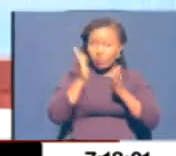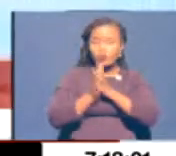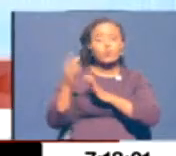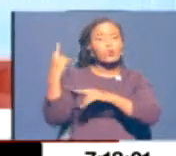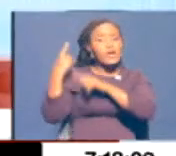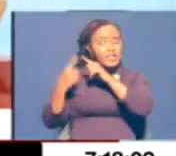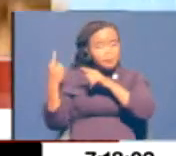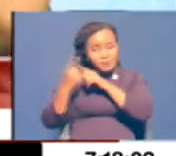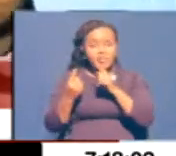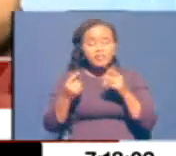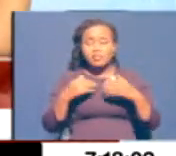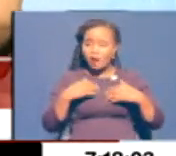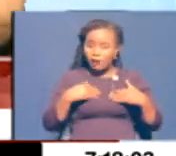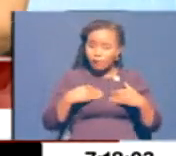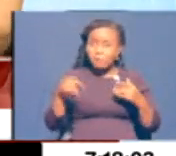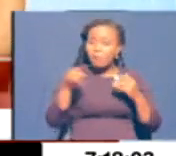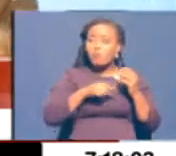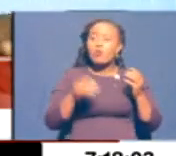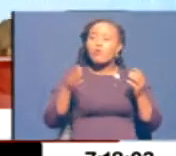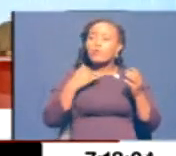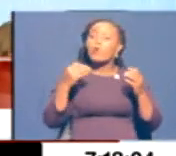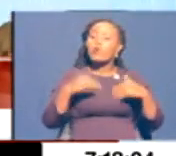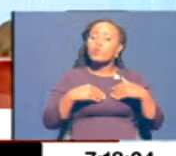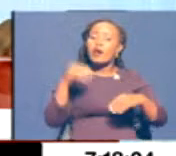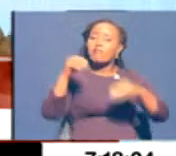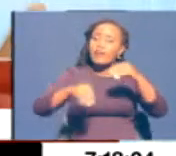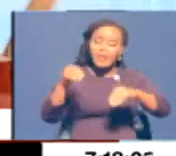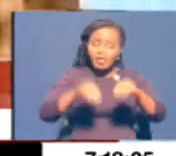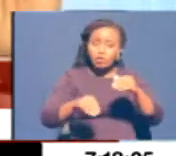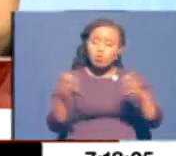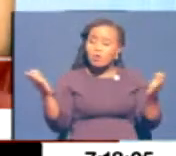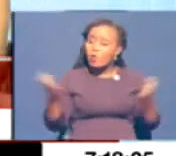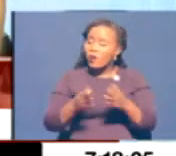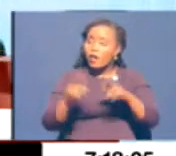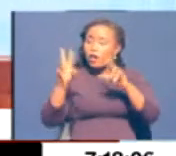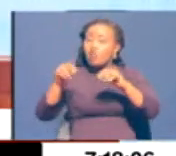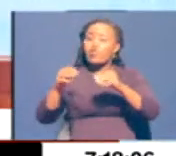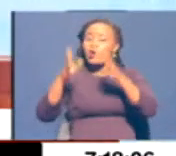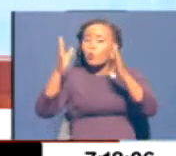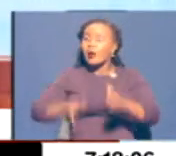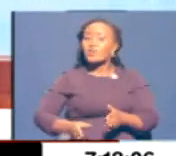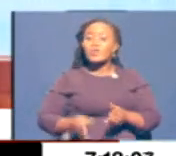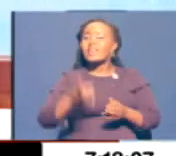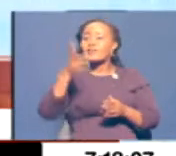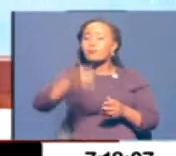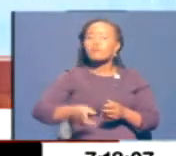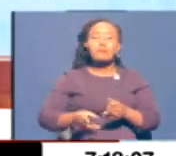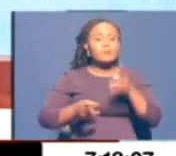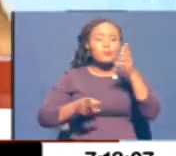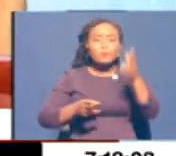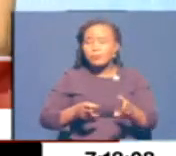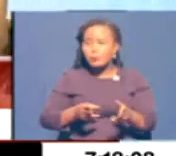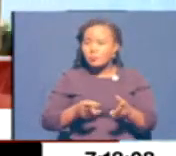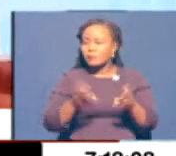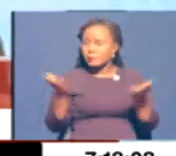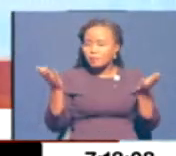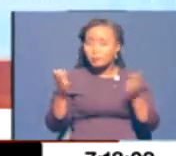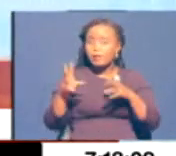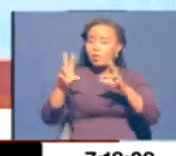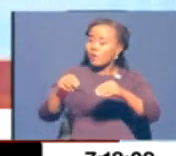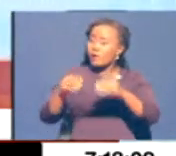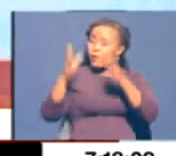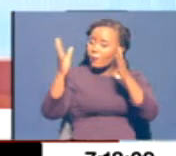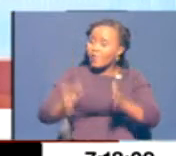where not a single bullet is shot, not a single mwananchi is hurt, no one is